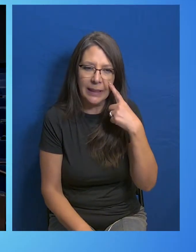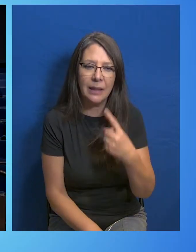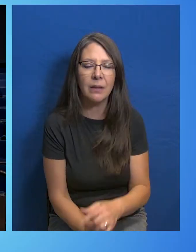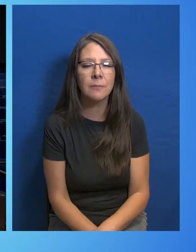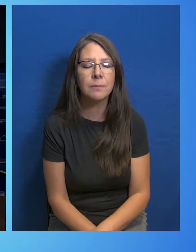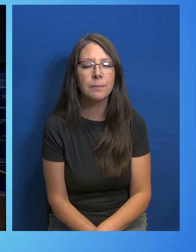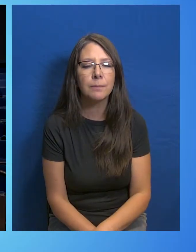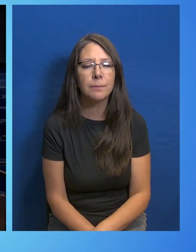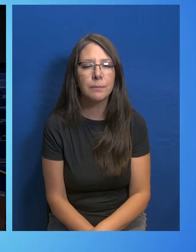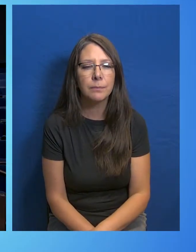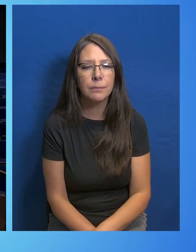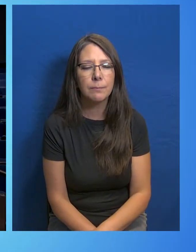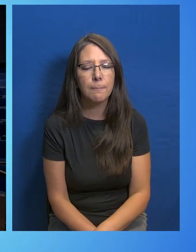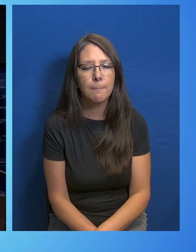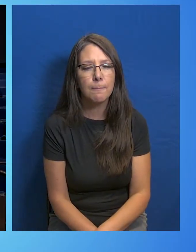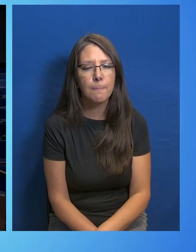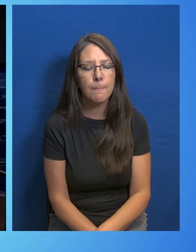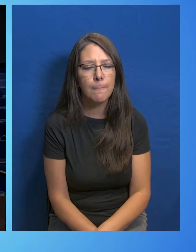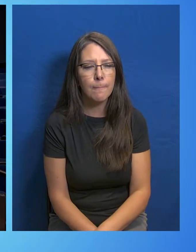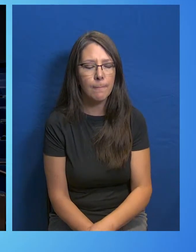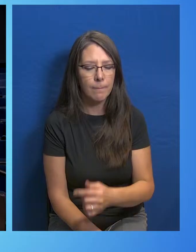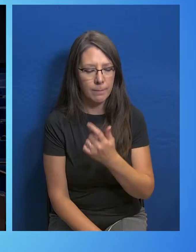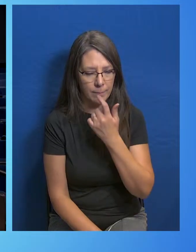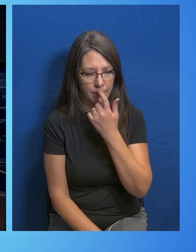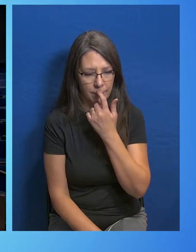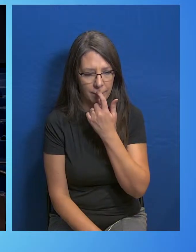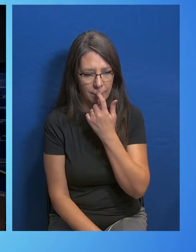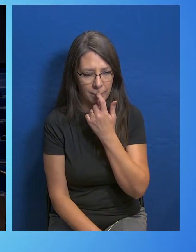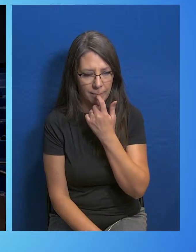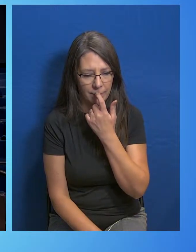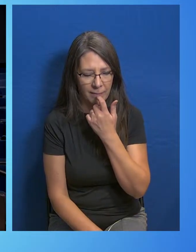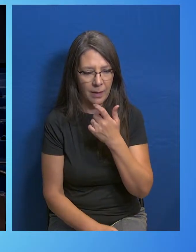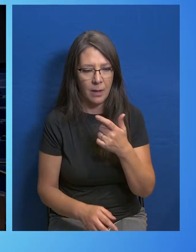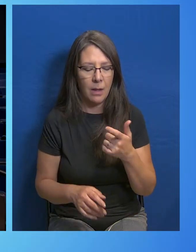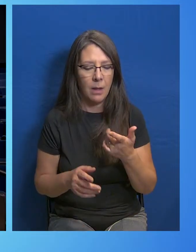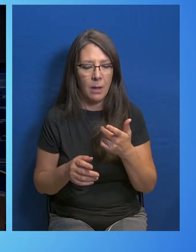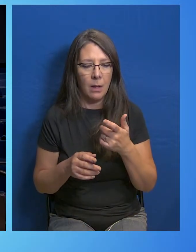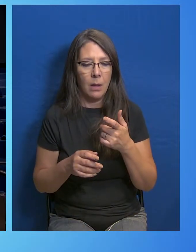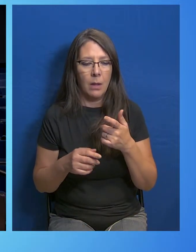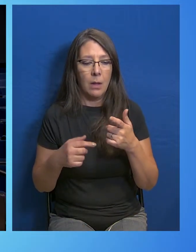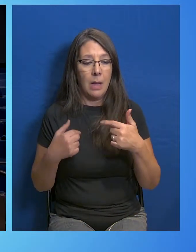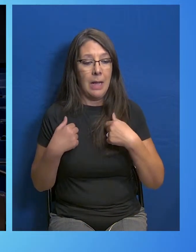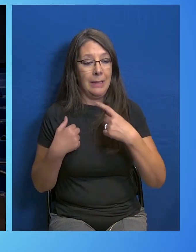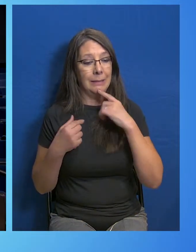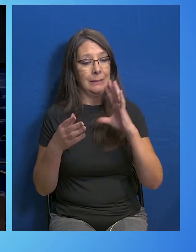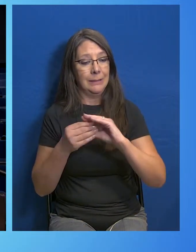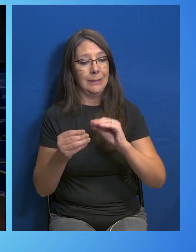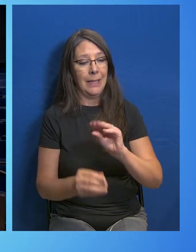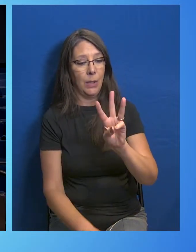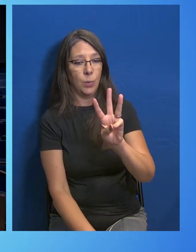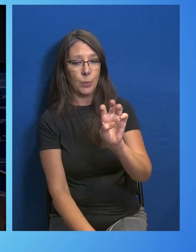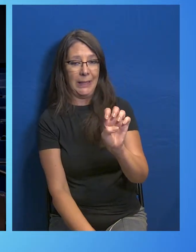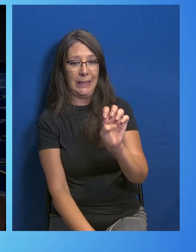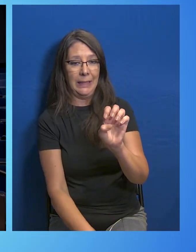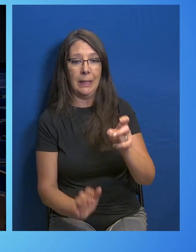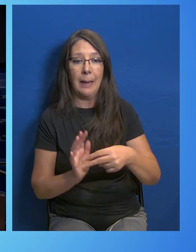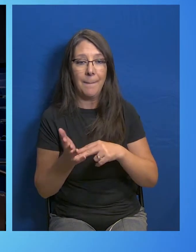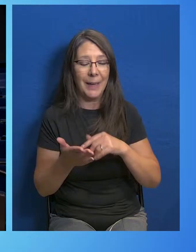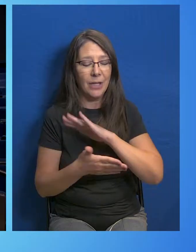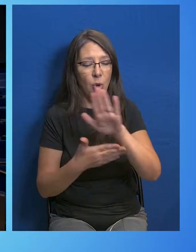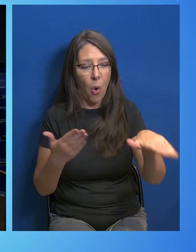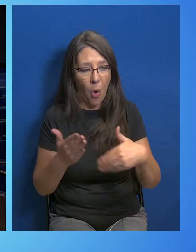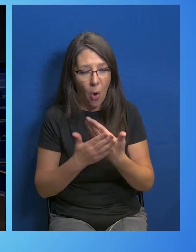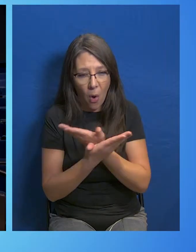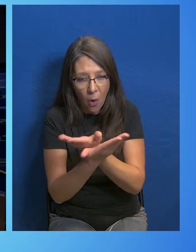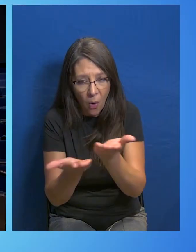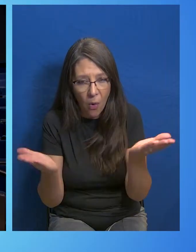is no getting around the fact that we, and when I say we, I mean everybody in here, we all have